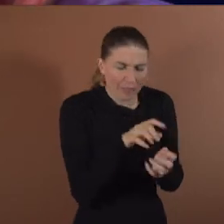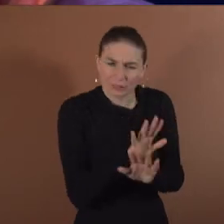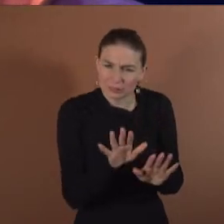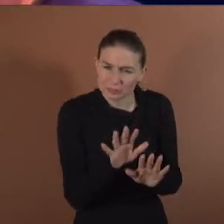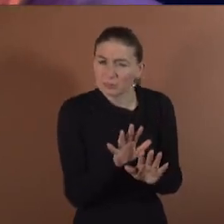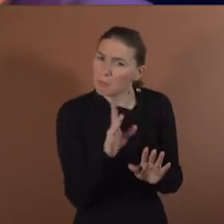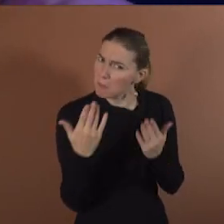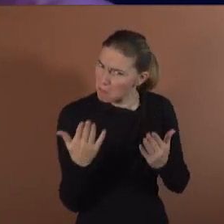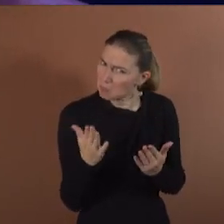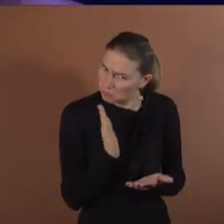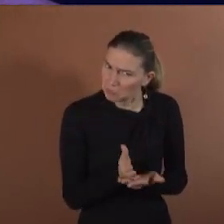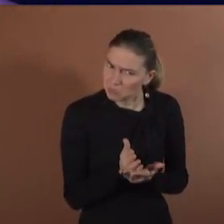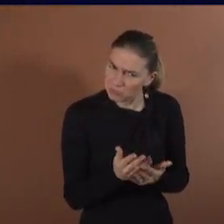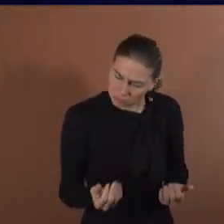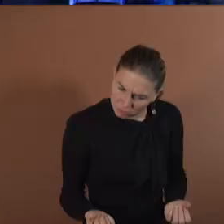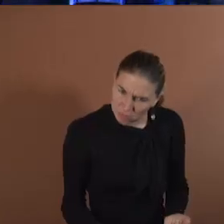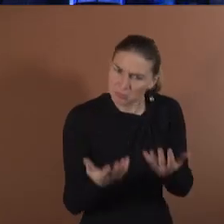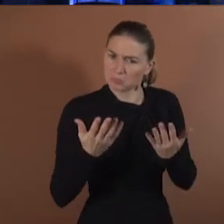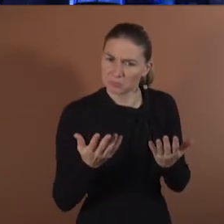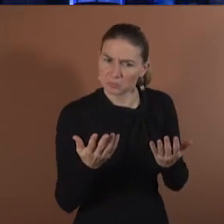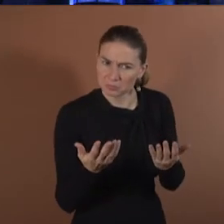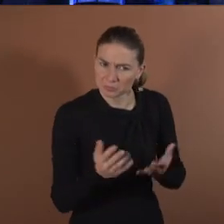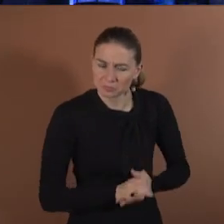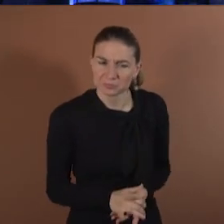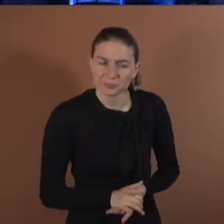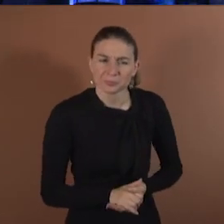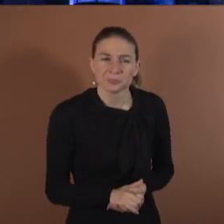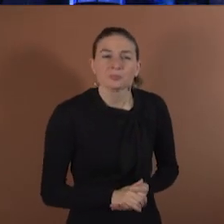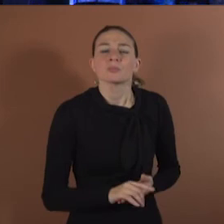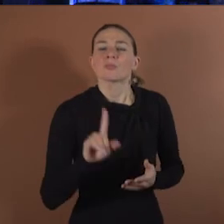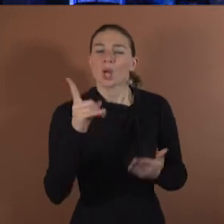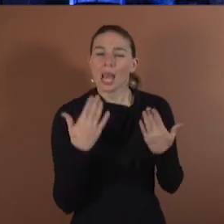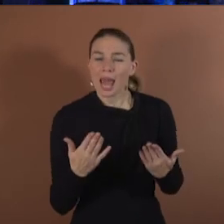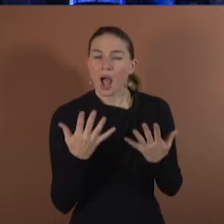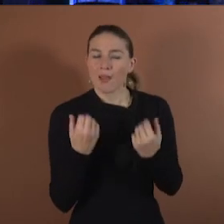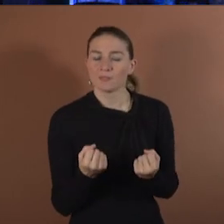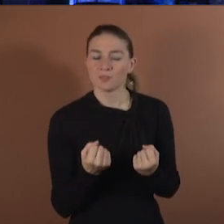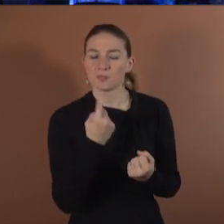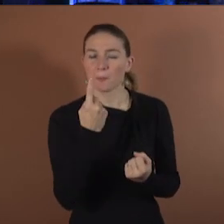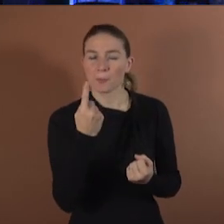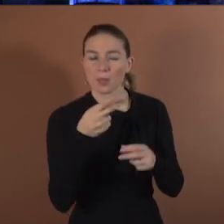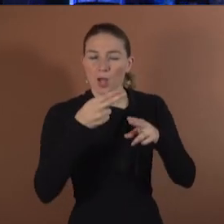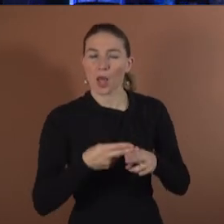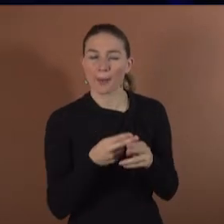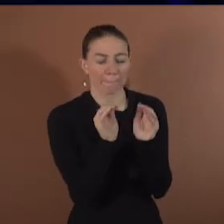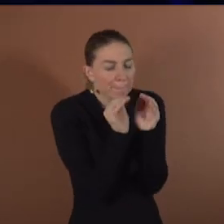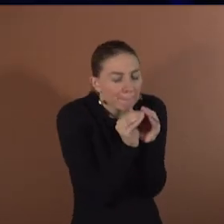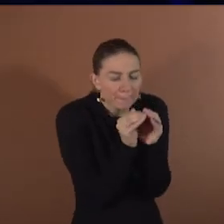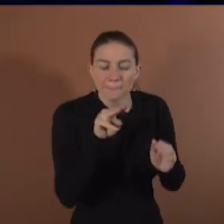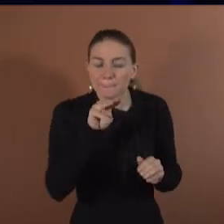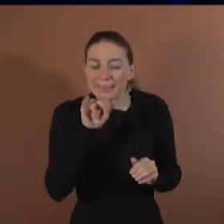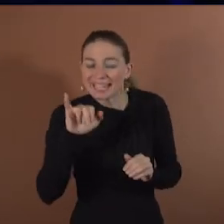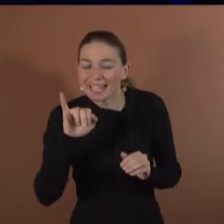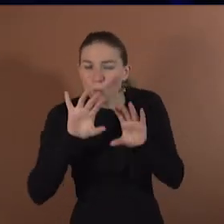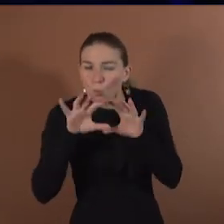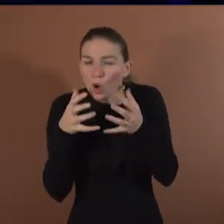that will enable you to try this for yourselves. Not now, I'm not going to embarrass you. It's called mini worlds, okay? A mini world is a very simple thing.